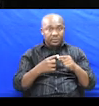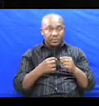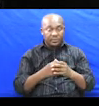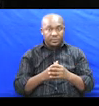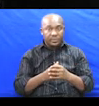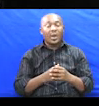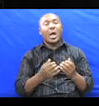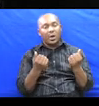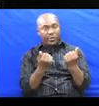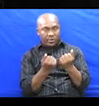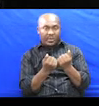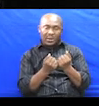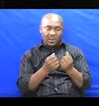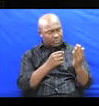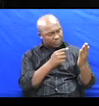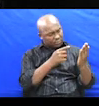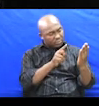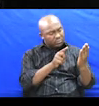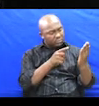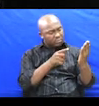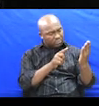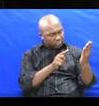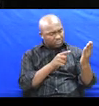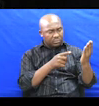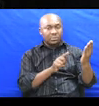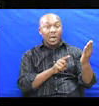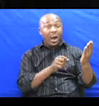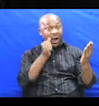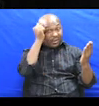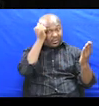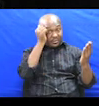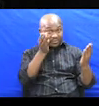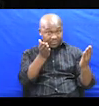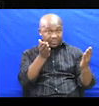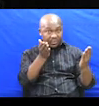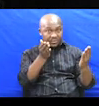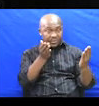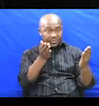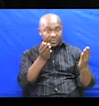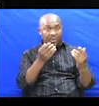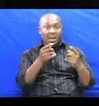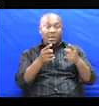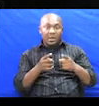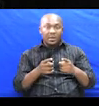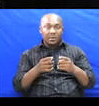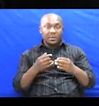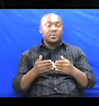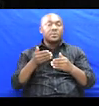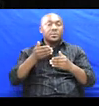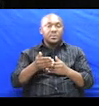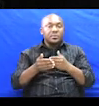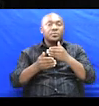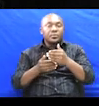Okay, when we meet next time, we are going to make correction of an exercise I